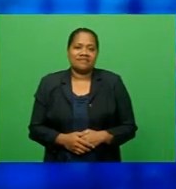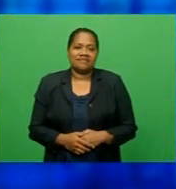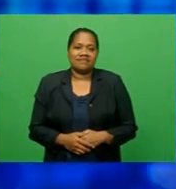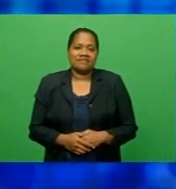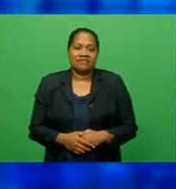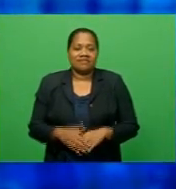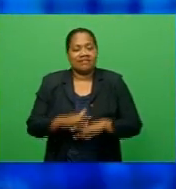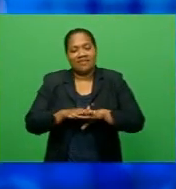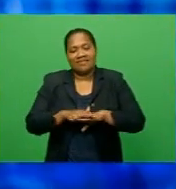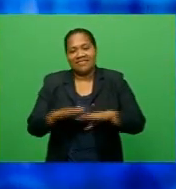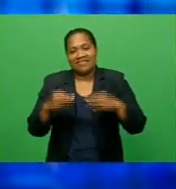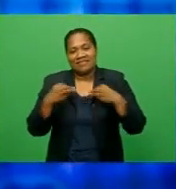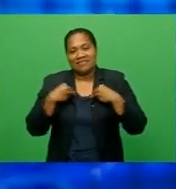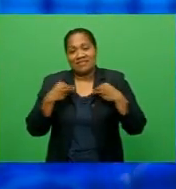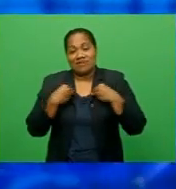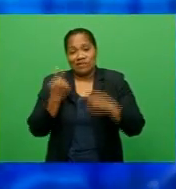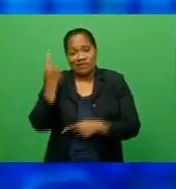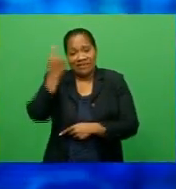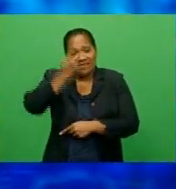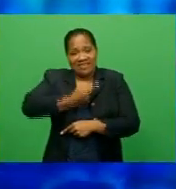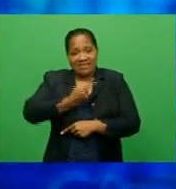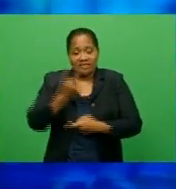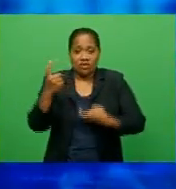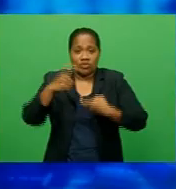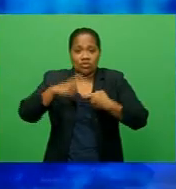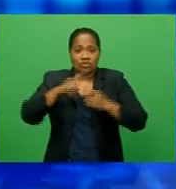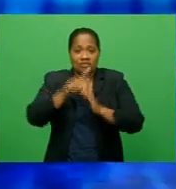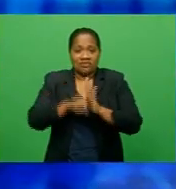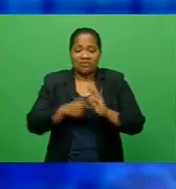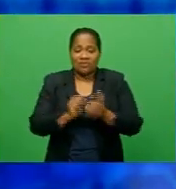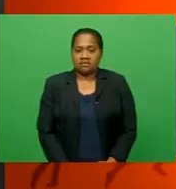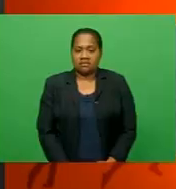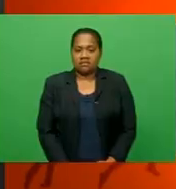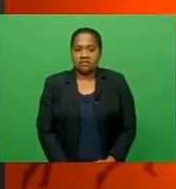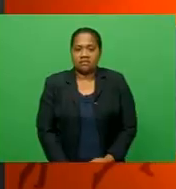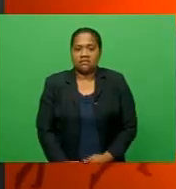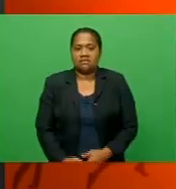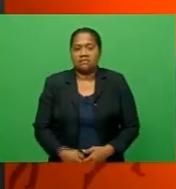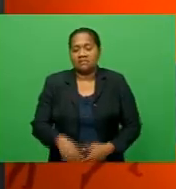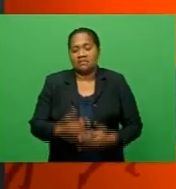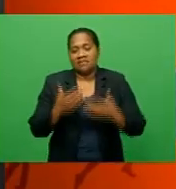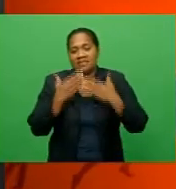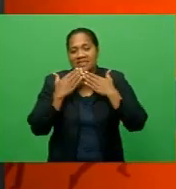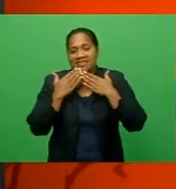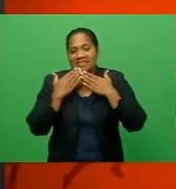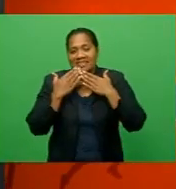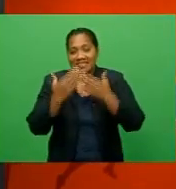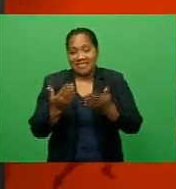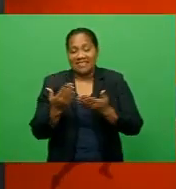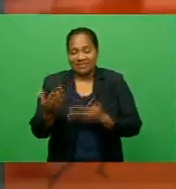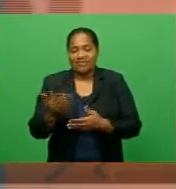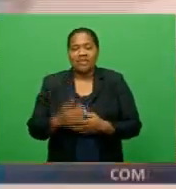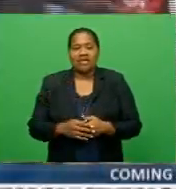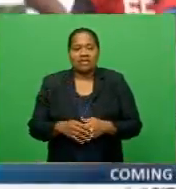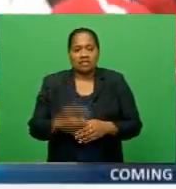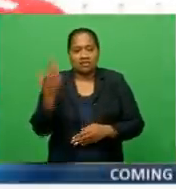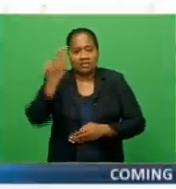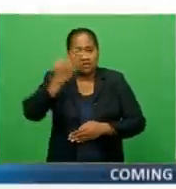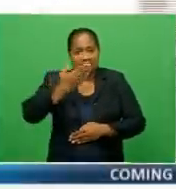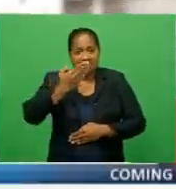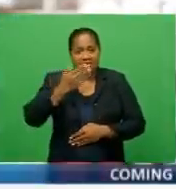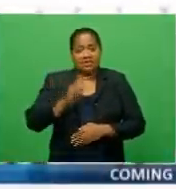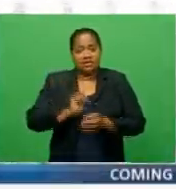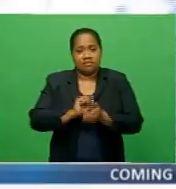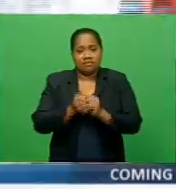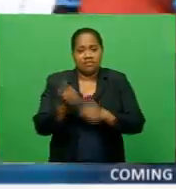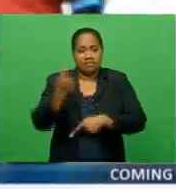And that's business for this evening. Jamie joins you next with sports. Thanks, Kelly, and good evening in sports tonight.